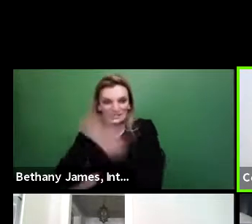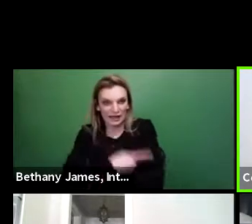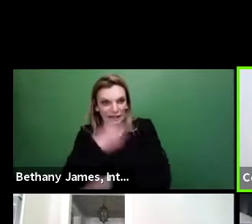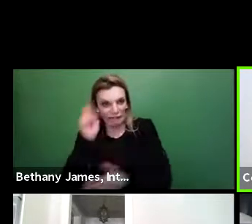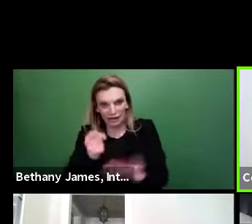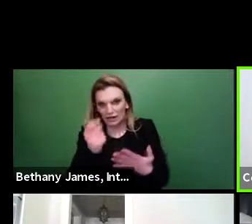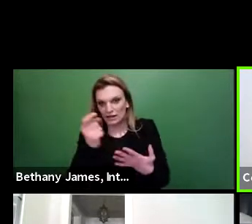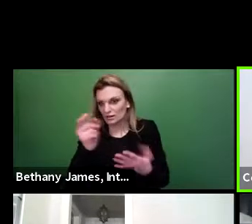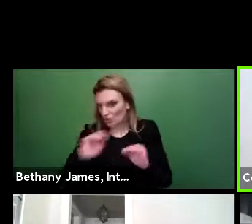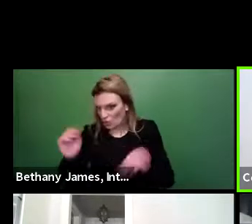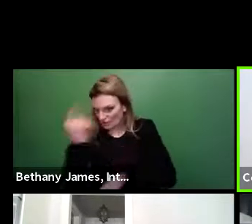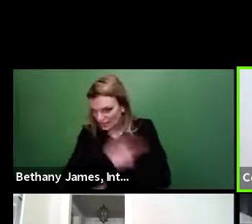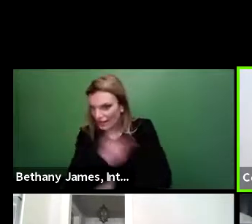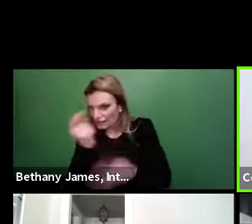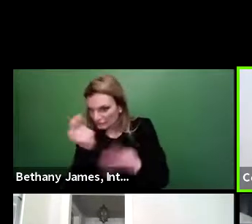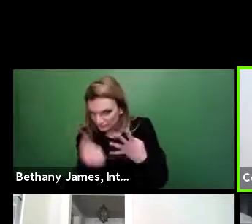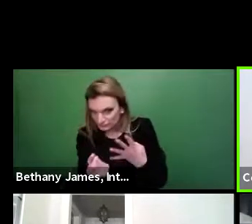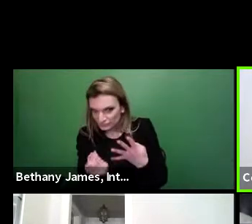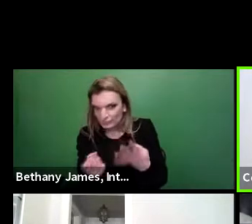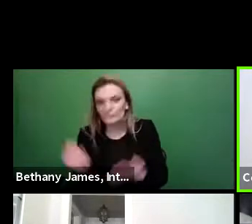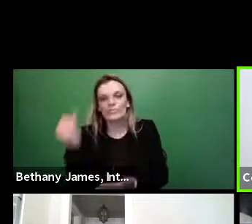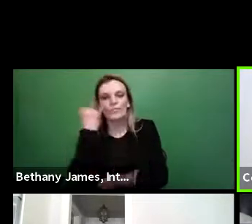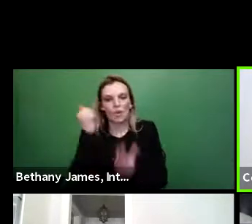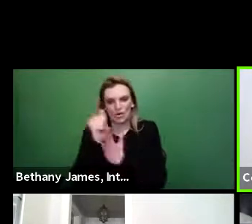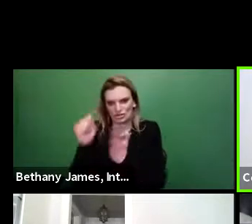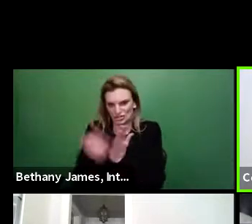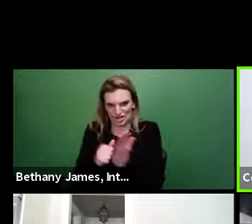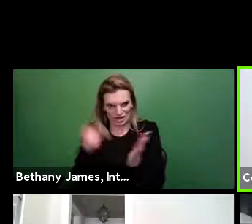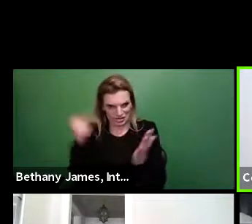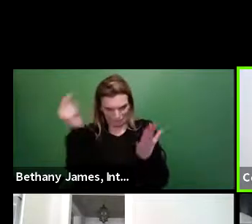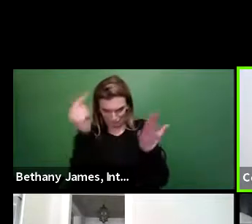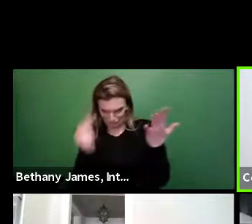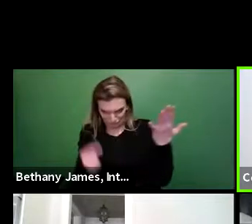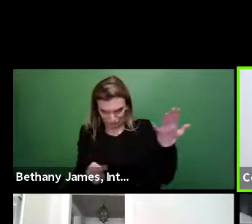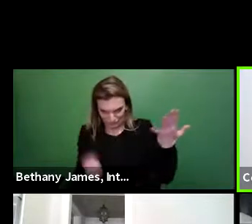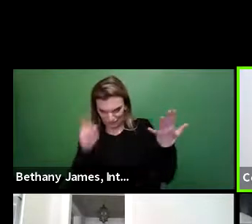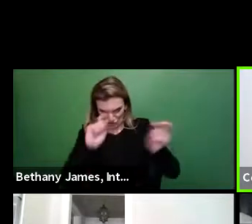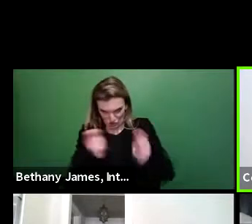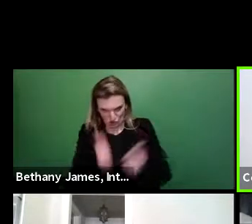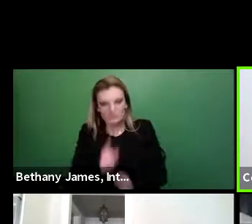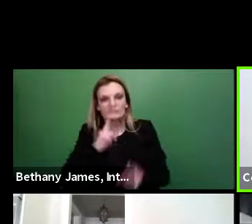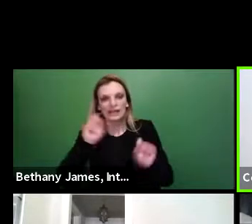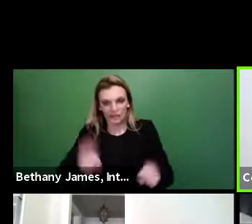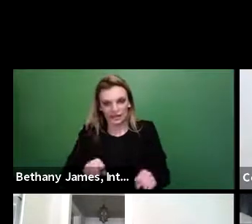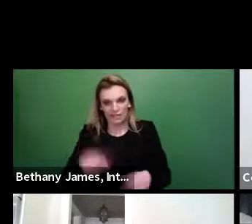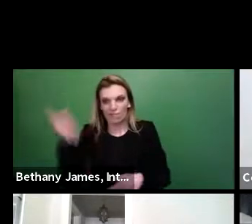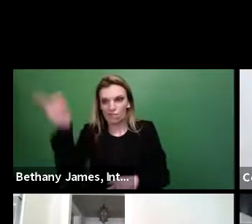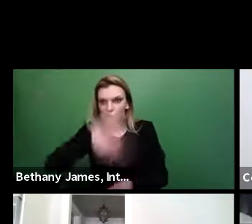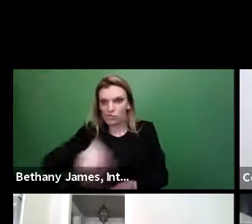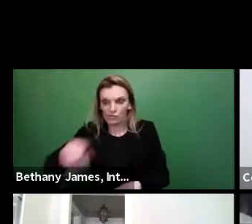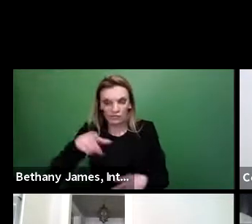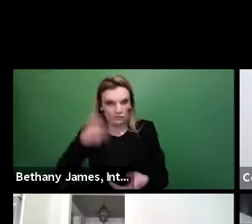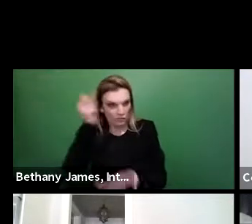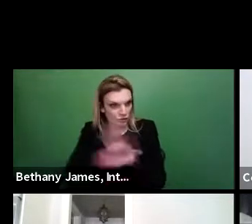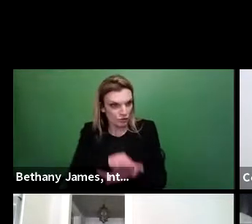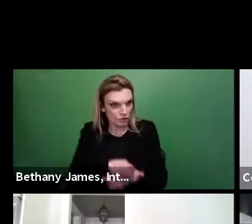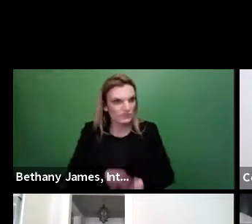up later on the agenda as indicated. May I have a motion to adopt the consent agenda? So moved. So